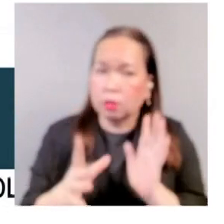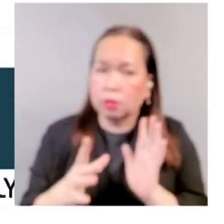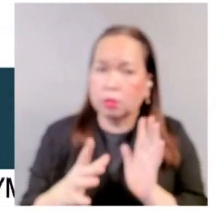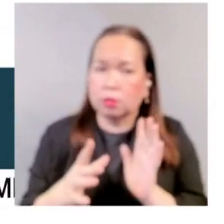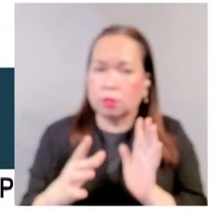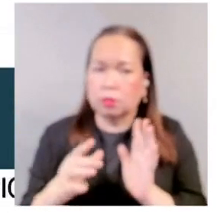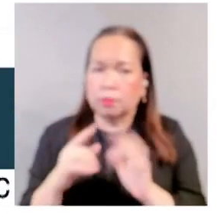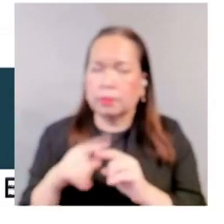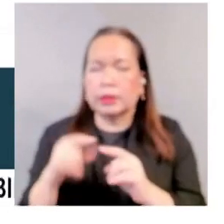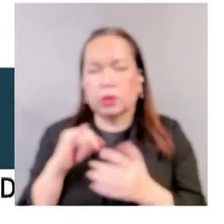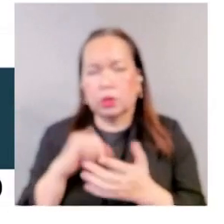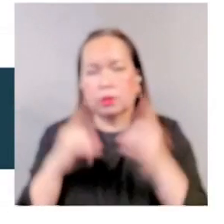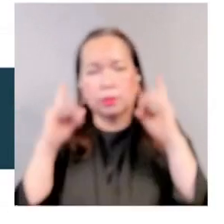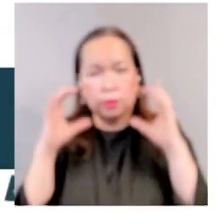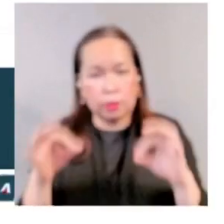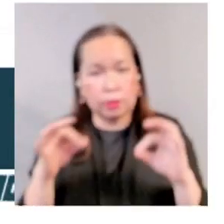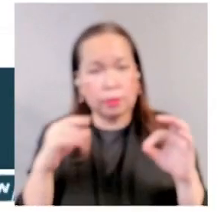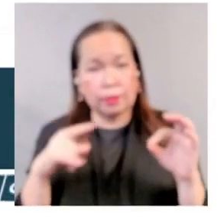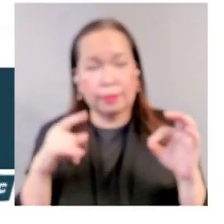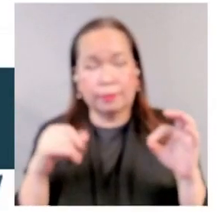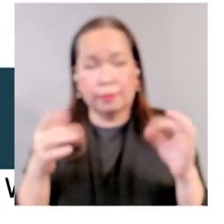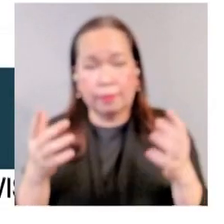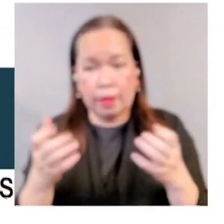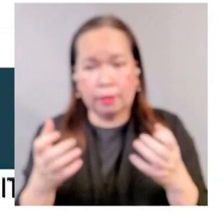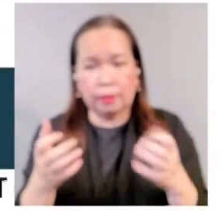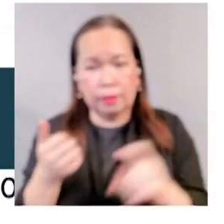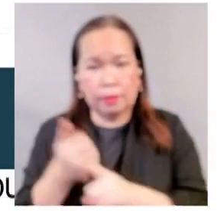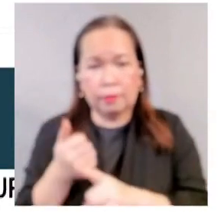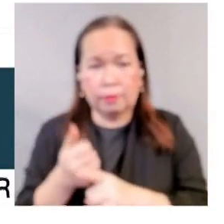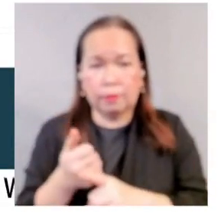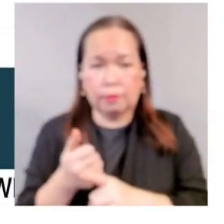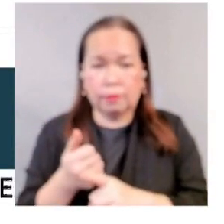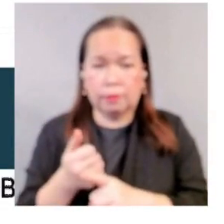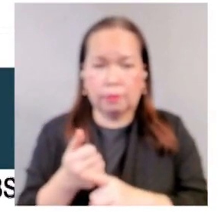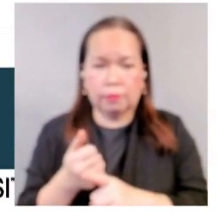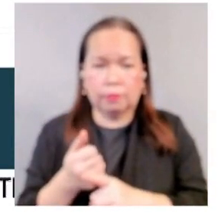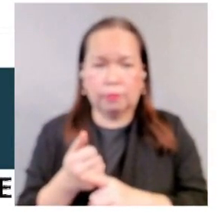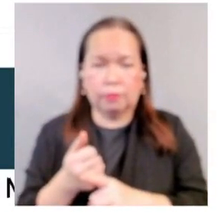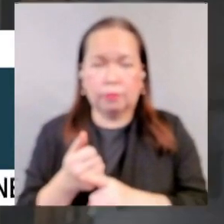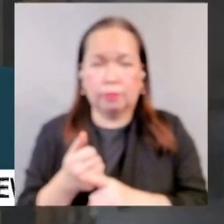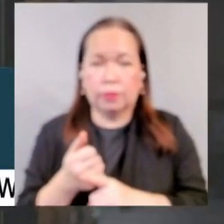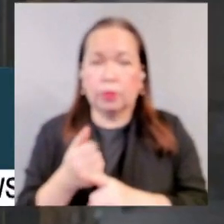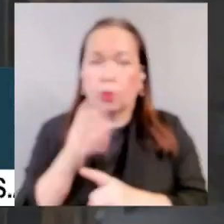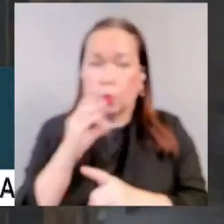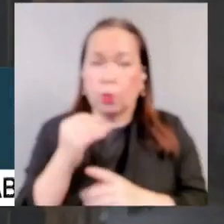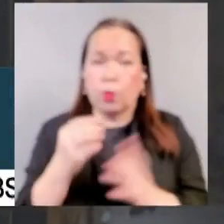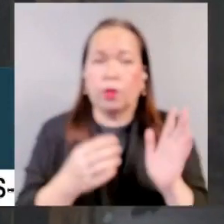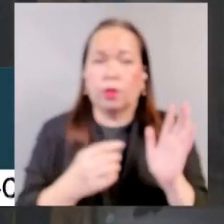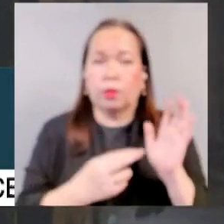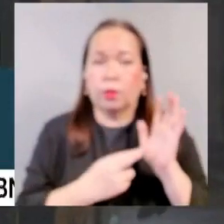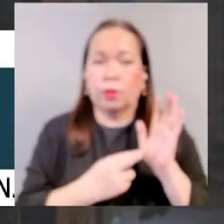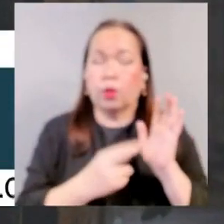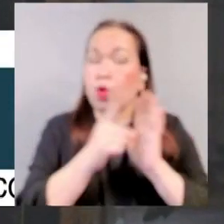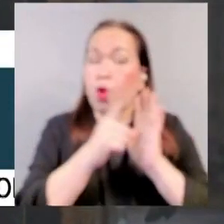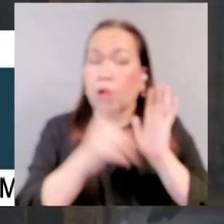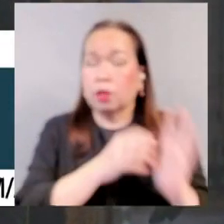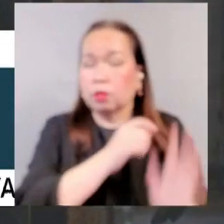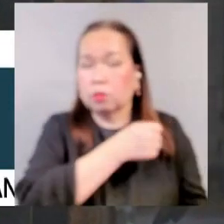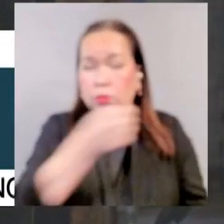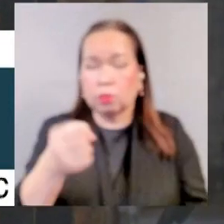deciding, they could decide themselves who will represent them in Milan. Pag nandun nagreklamo mismo